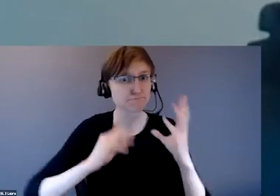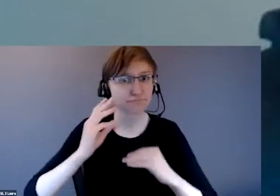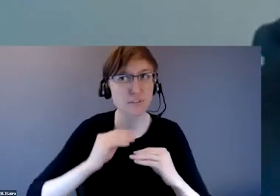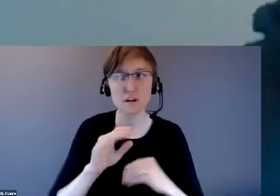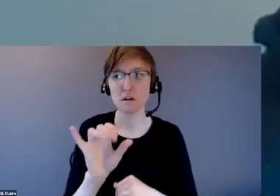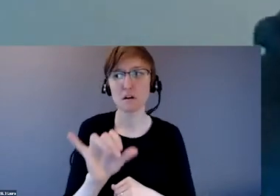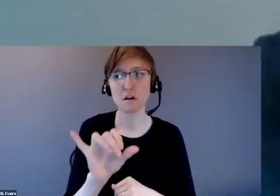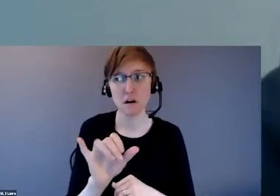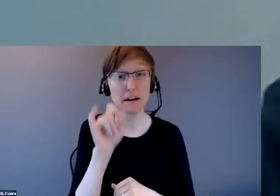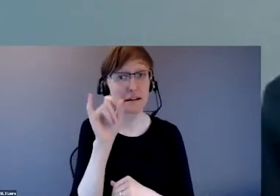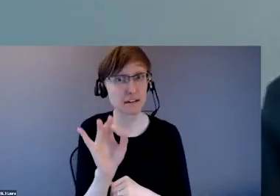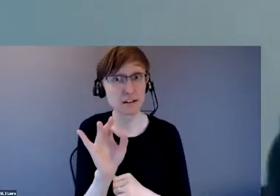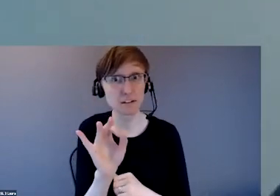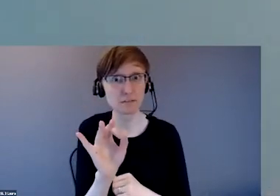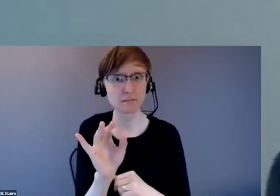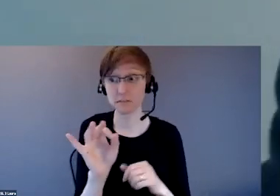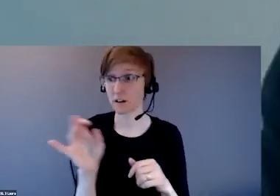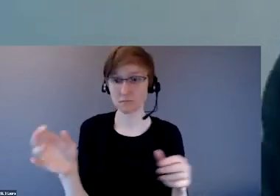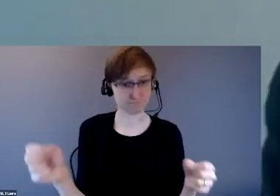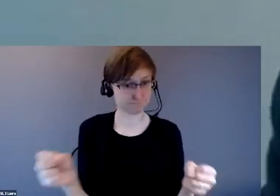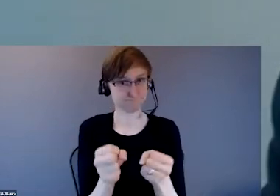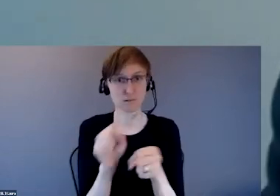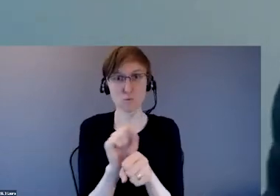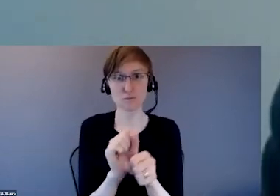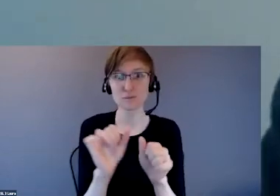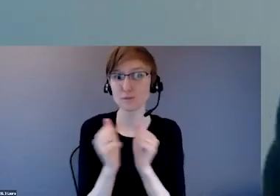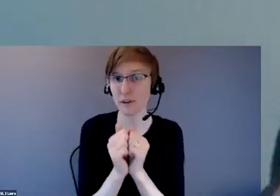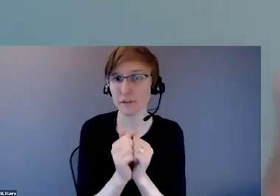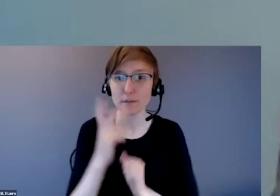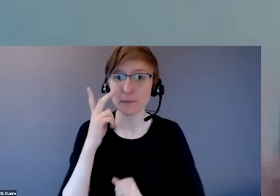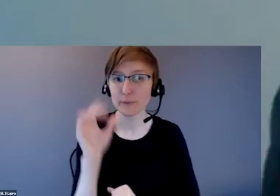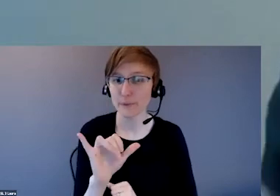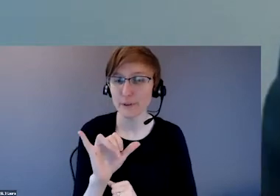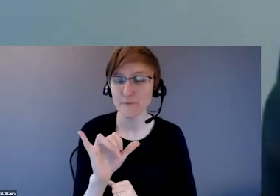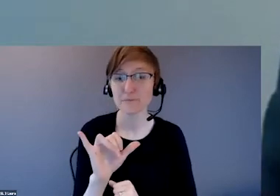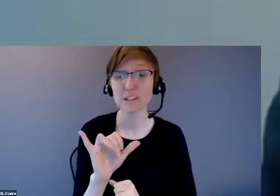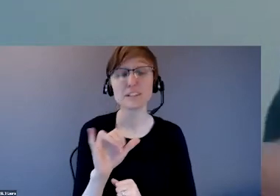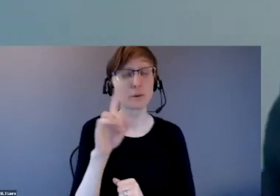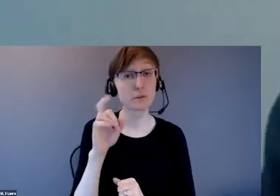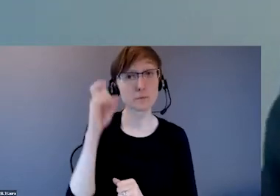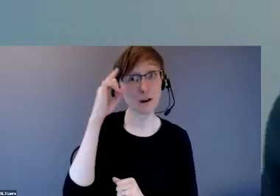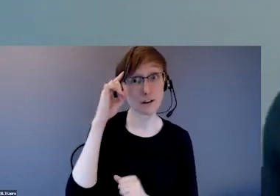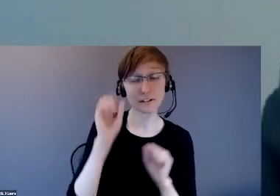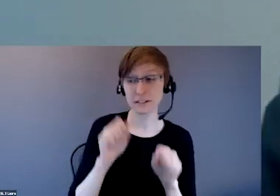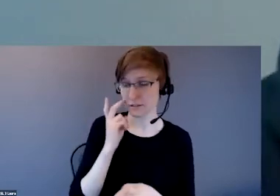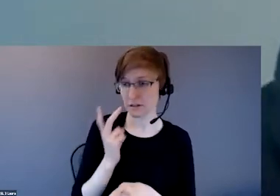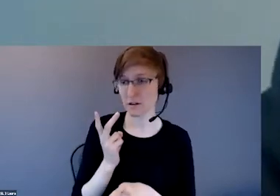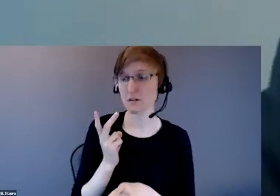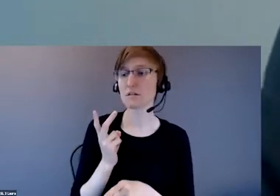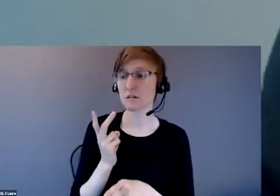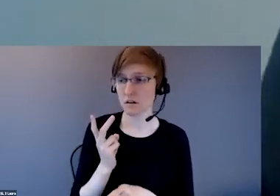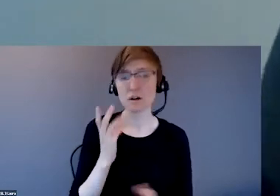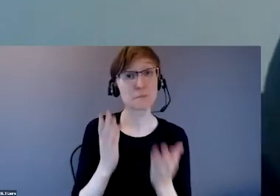this work mean for me? And also from the employer perspective, how can I broaden my capacities to integrate